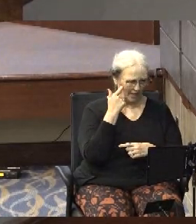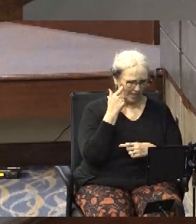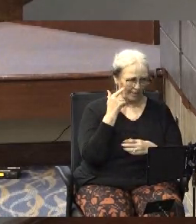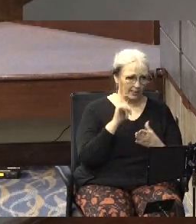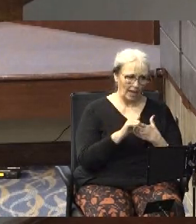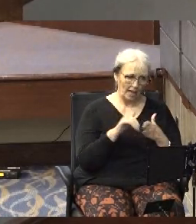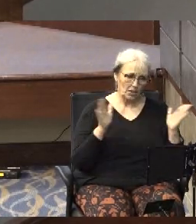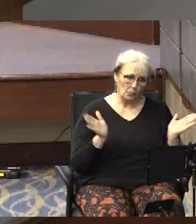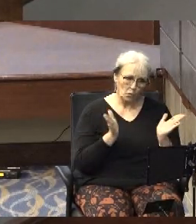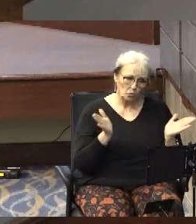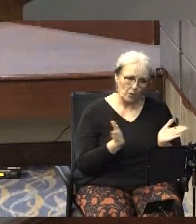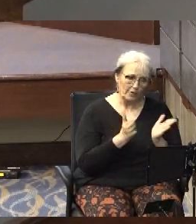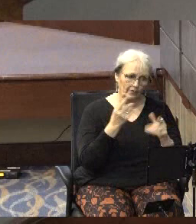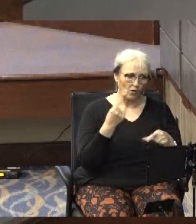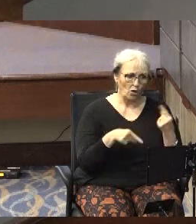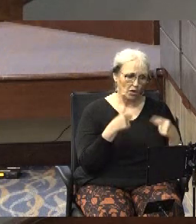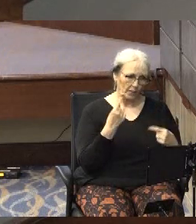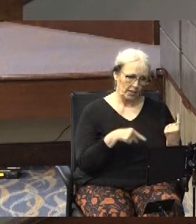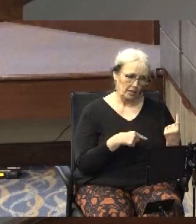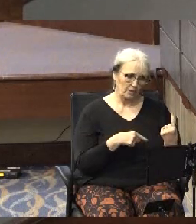persuasive argument.